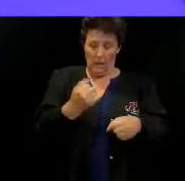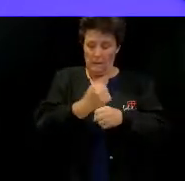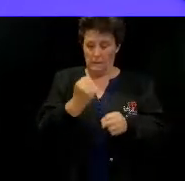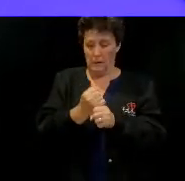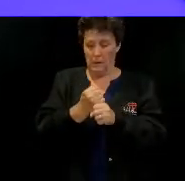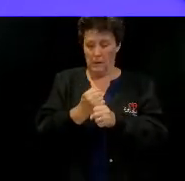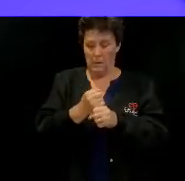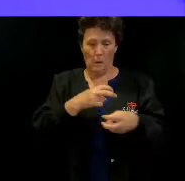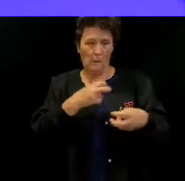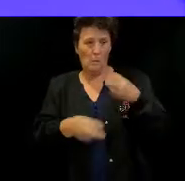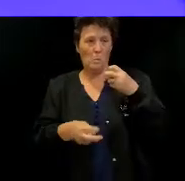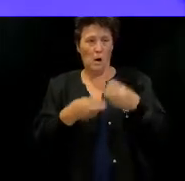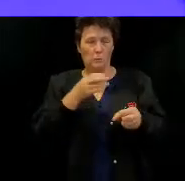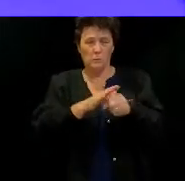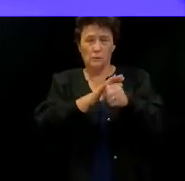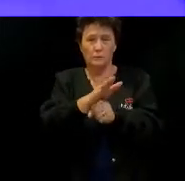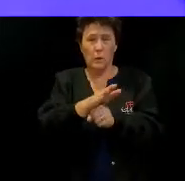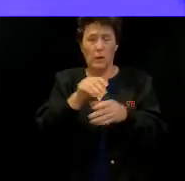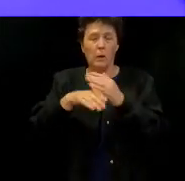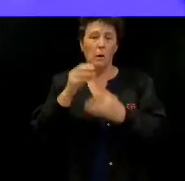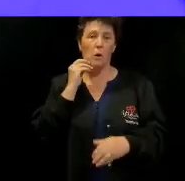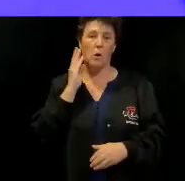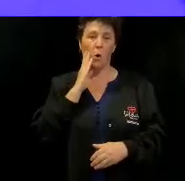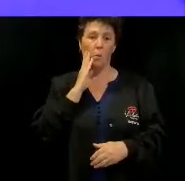homes and people everywhere.